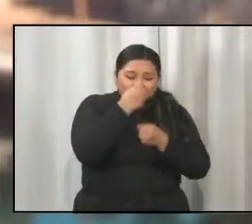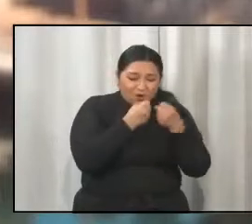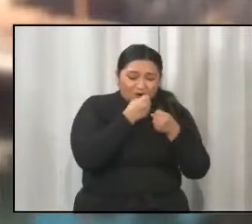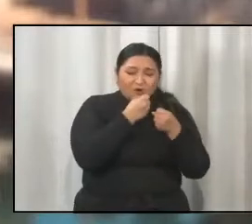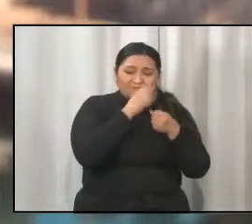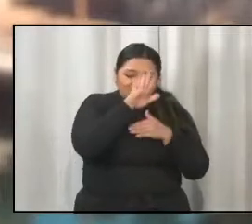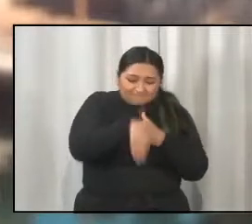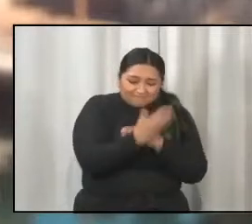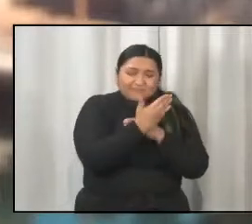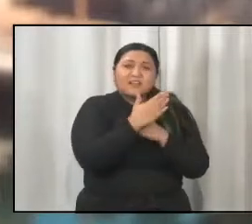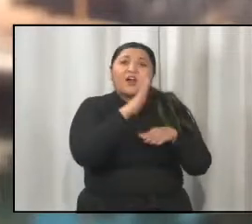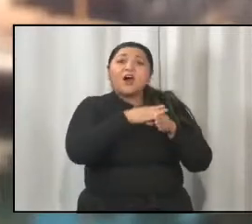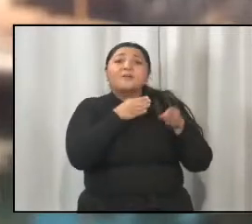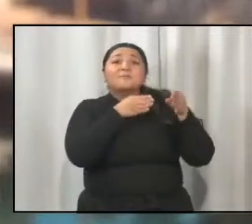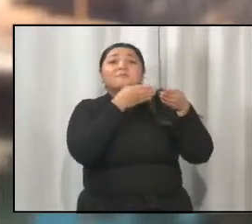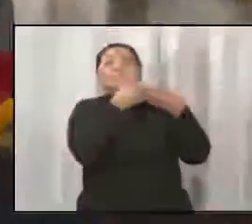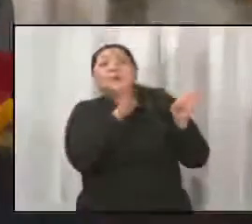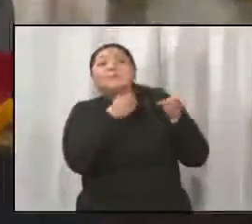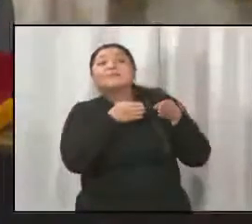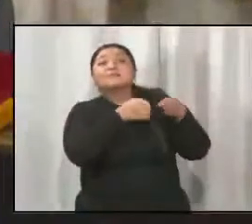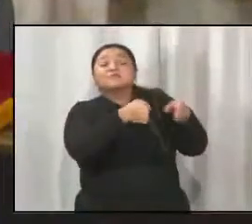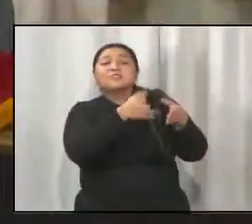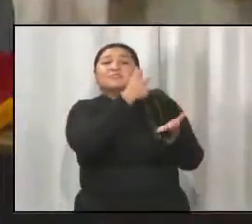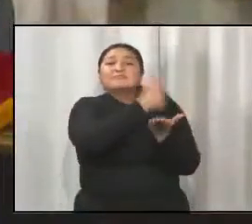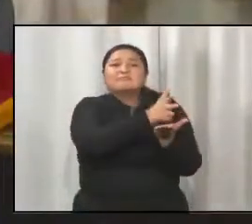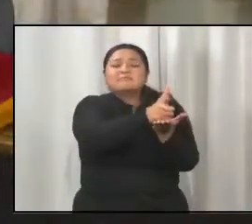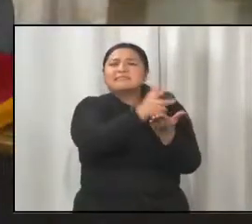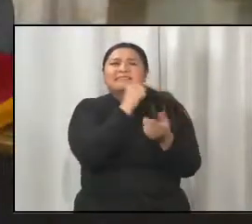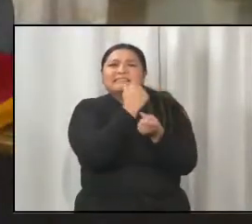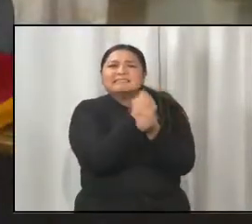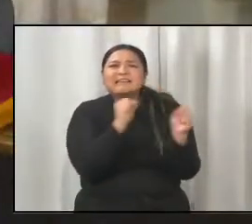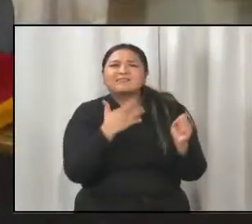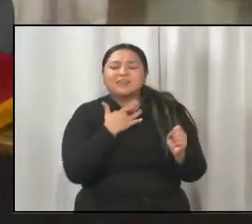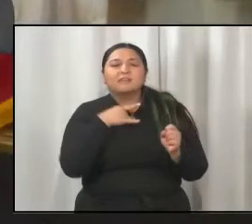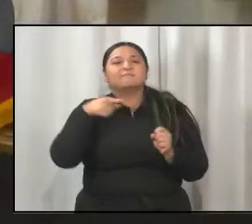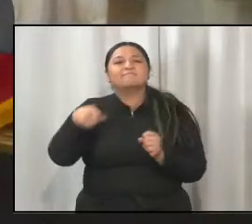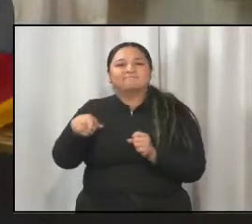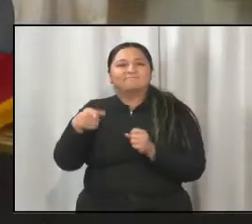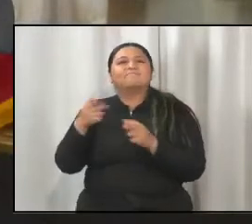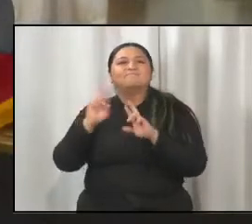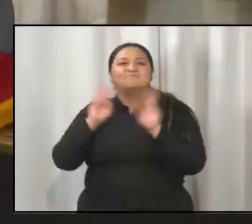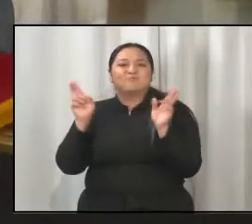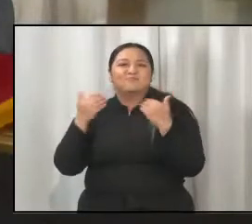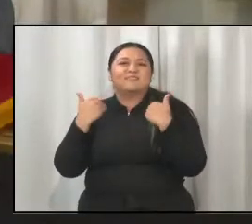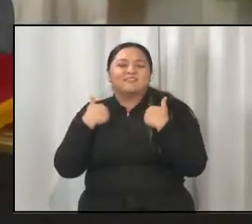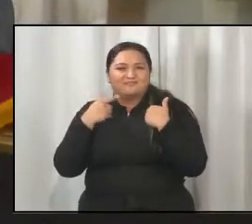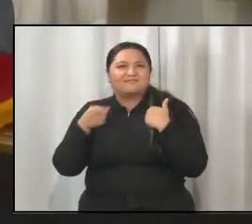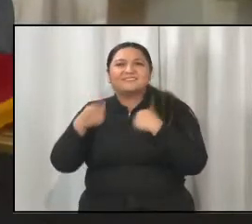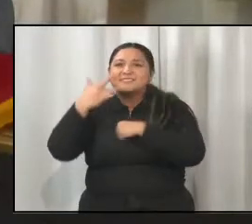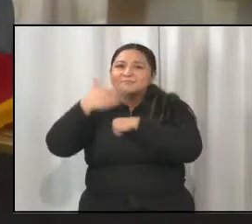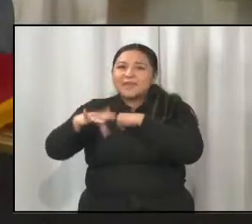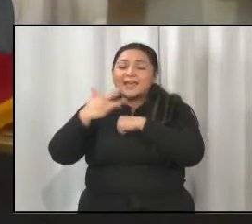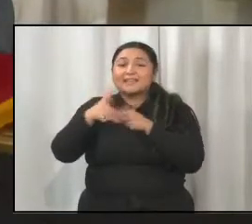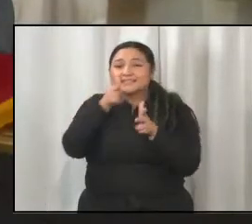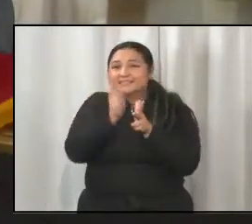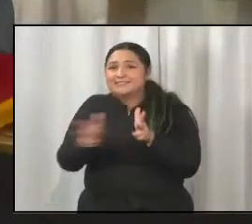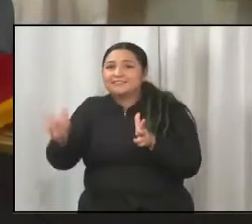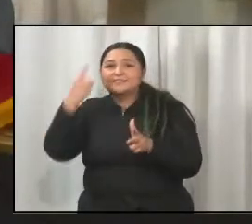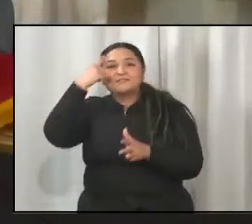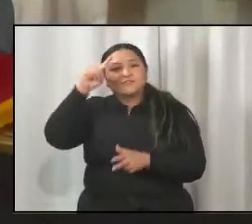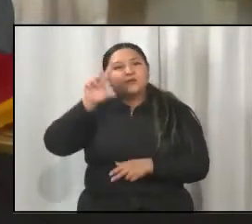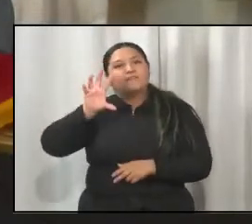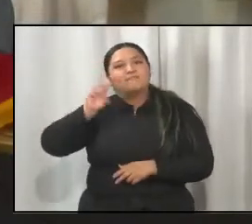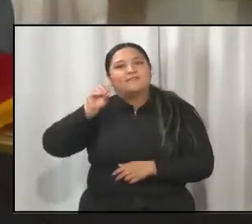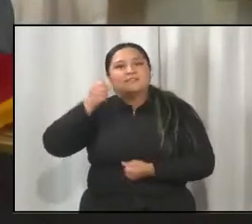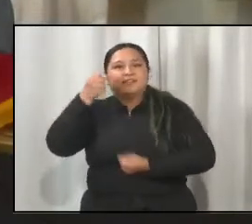on public streets or in parking lots. The new Safe Parking Program on Queensway has space for 50 vehicles and will serve